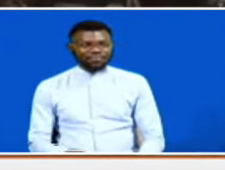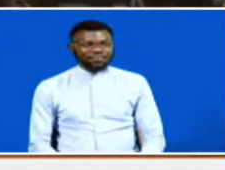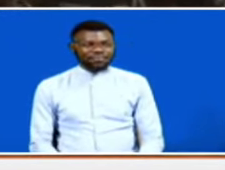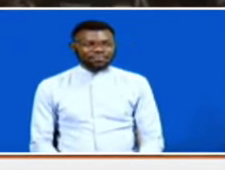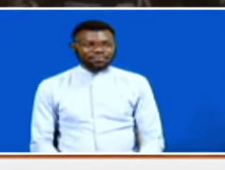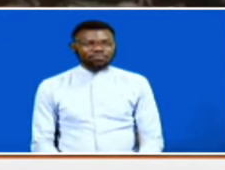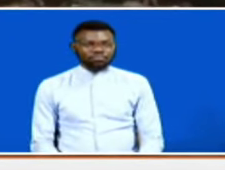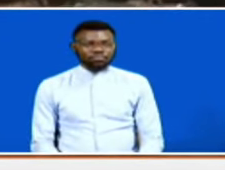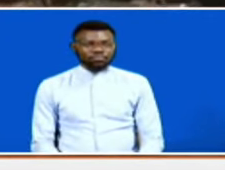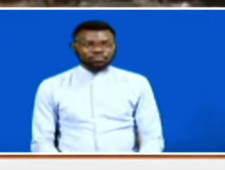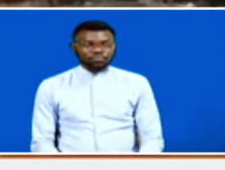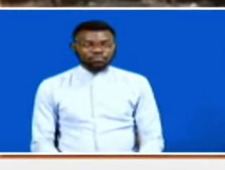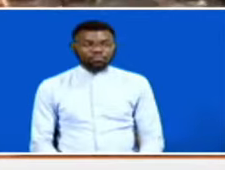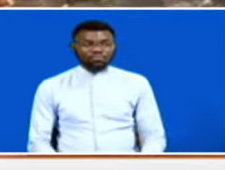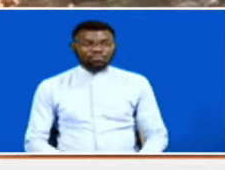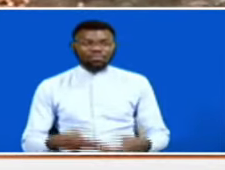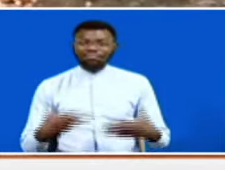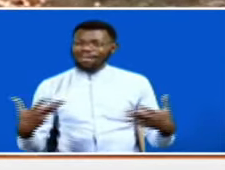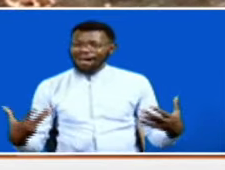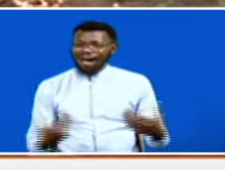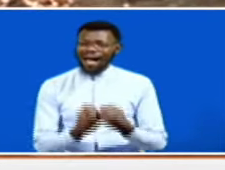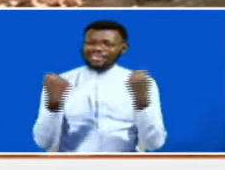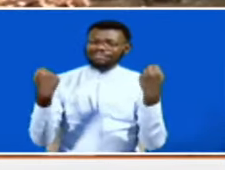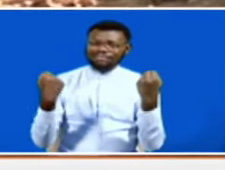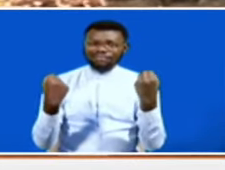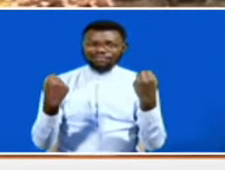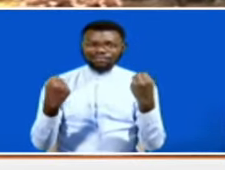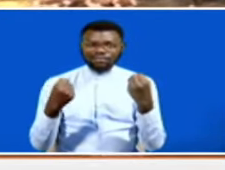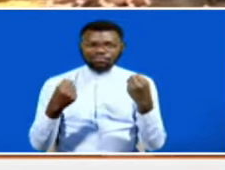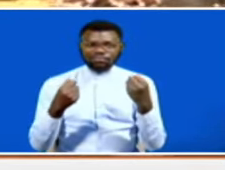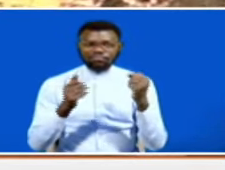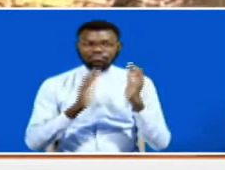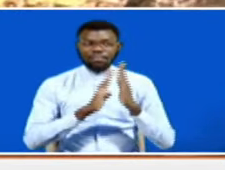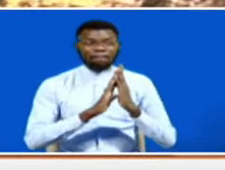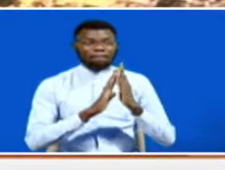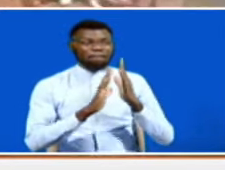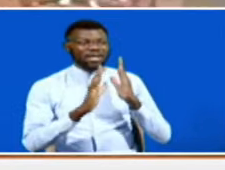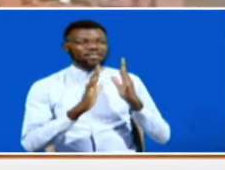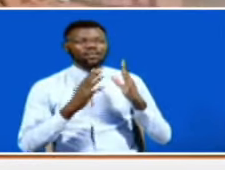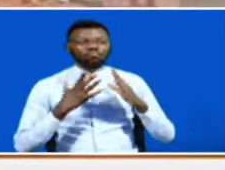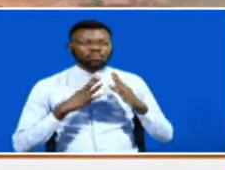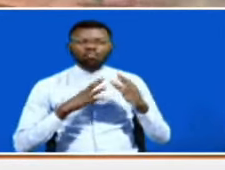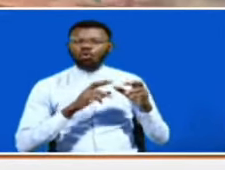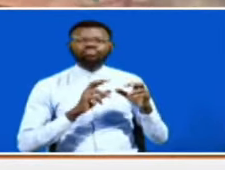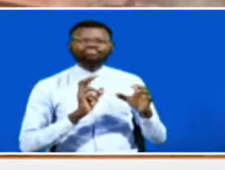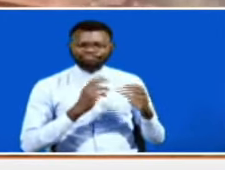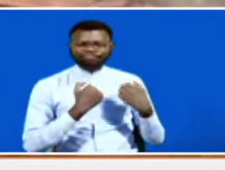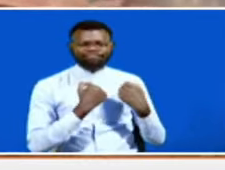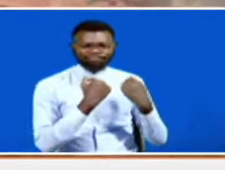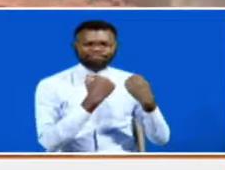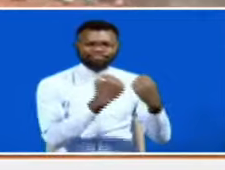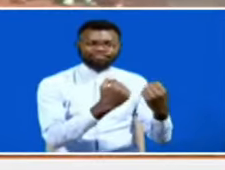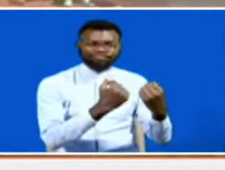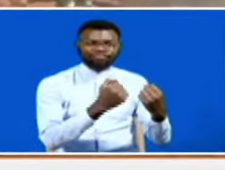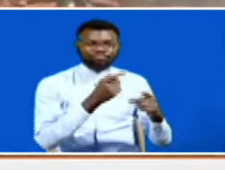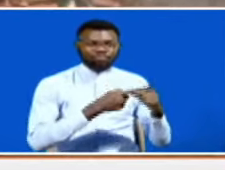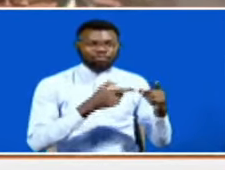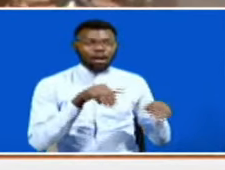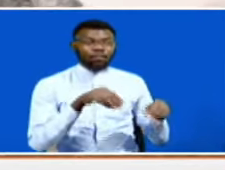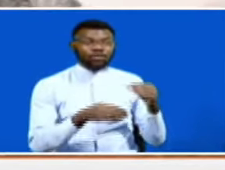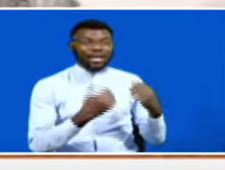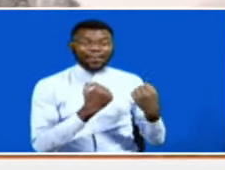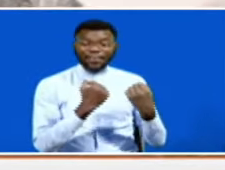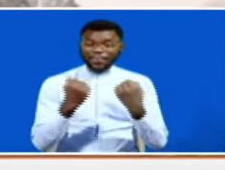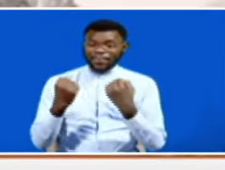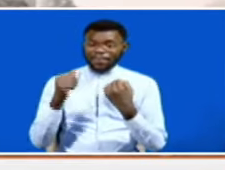The results of the accident of the Tahimid Company bus that was transporting passengers from Busia to Mombasa before it collided